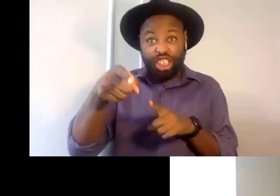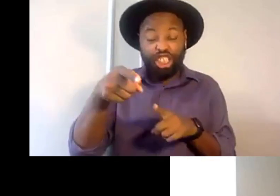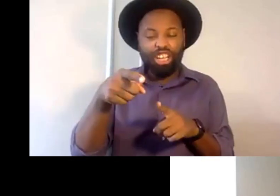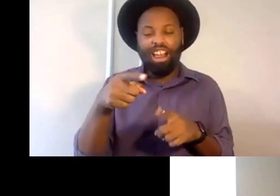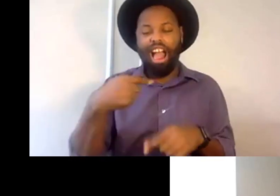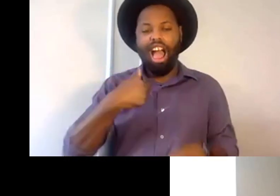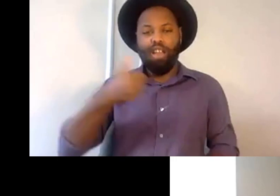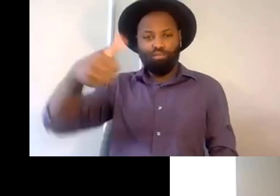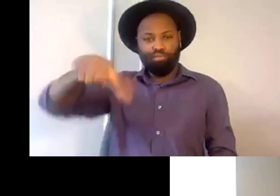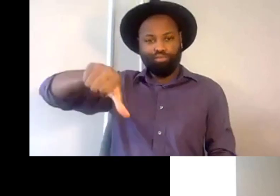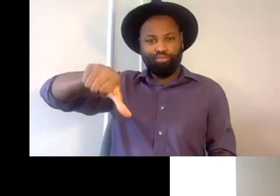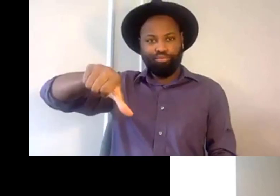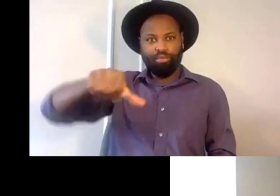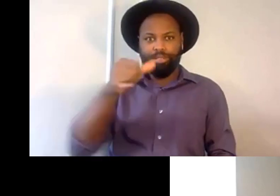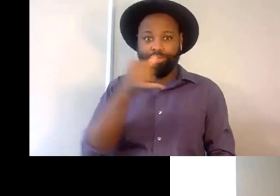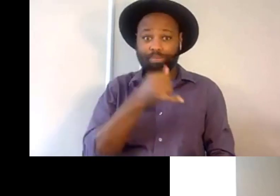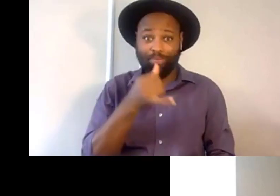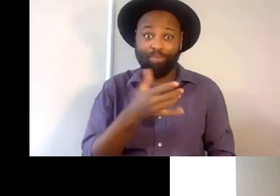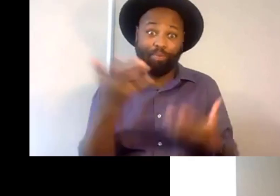So